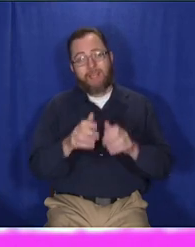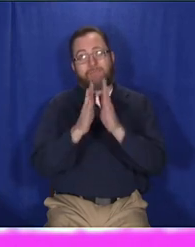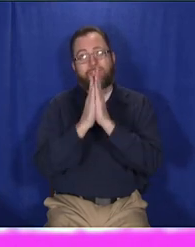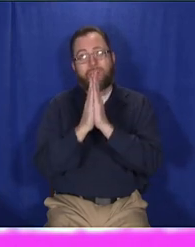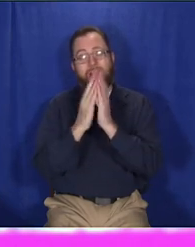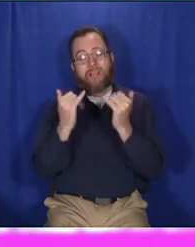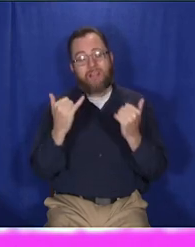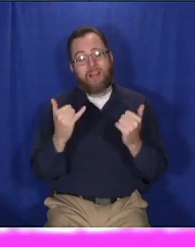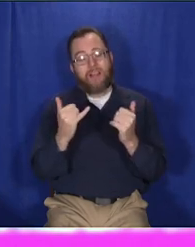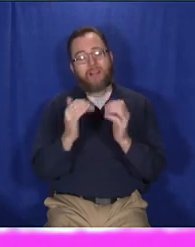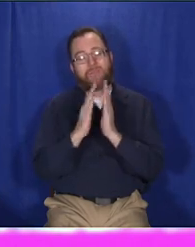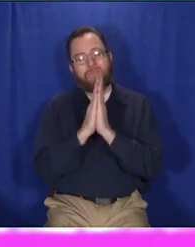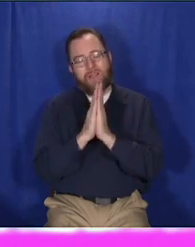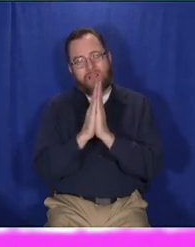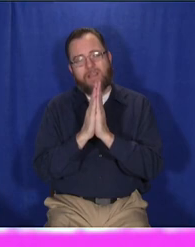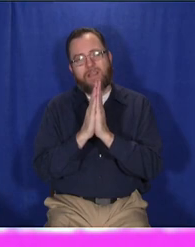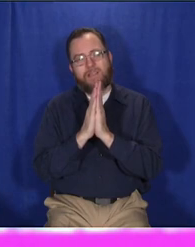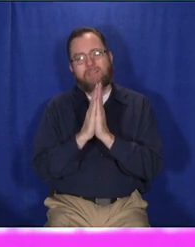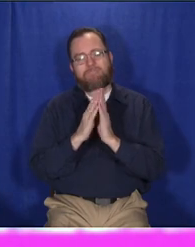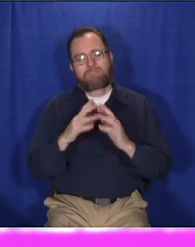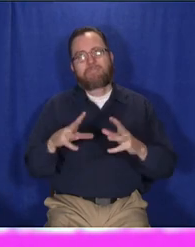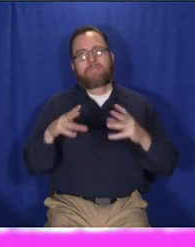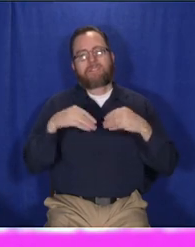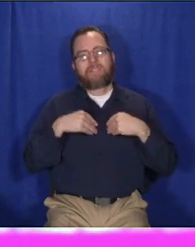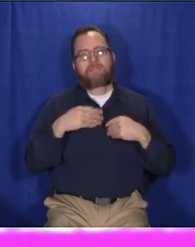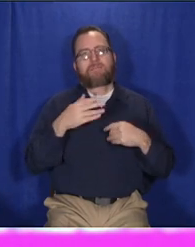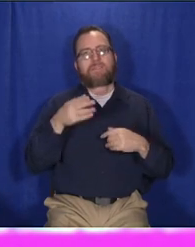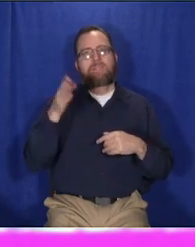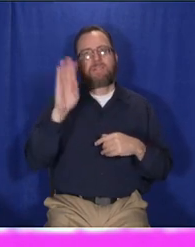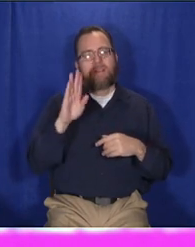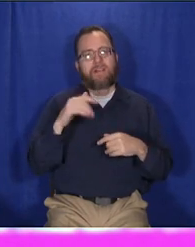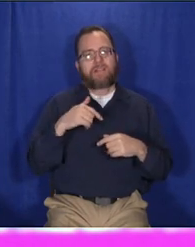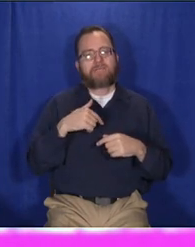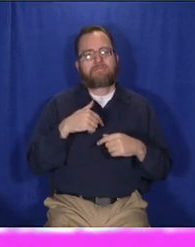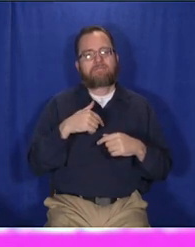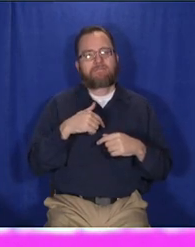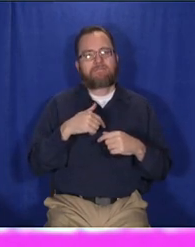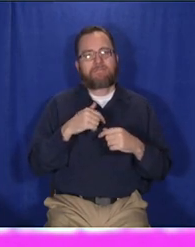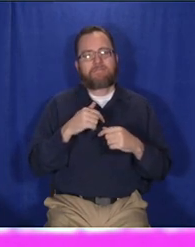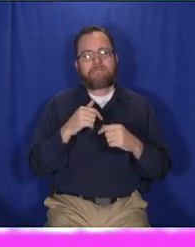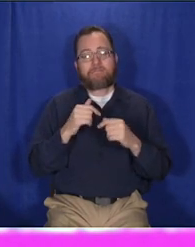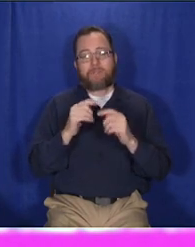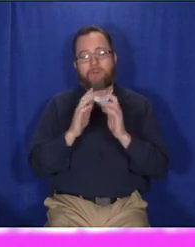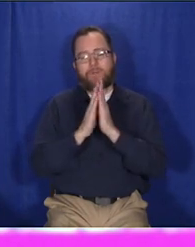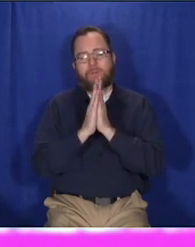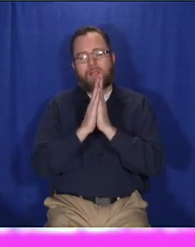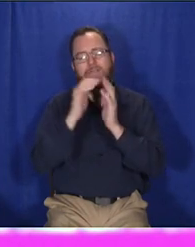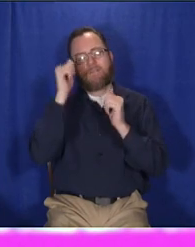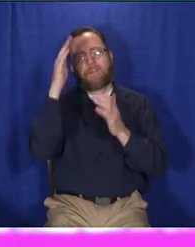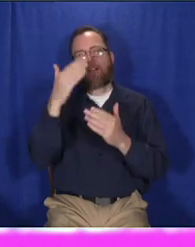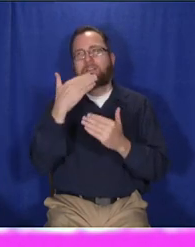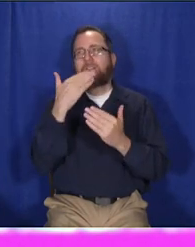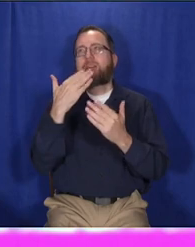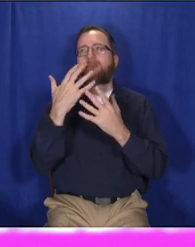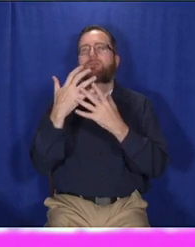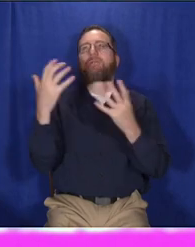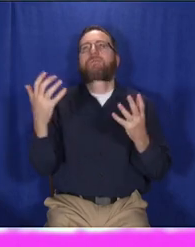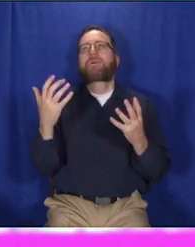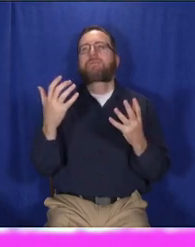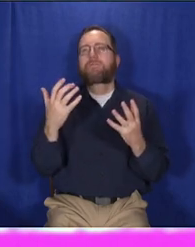by grace, and that you enjoy it for all of eternity. Let me pray for us. Father, we thank you so much